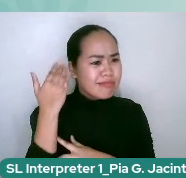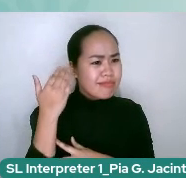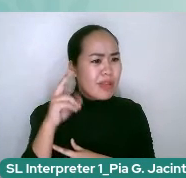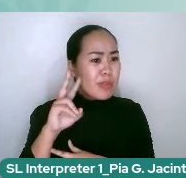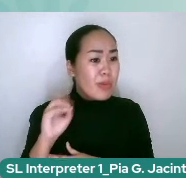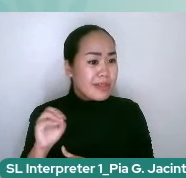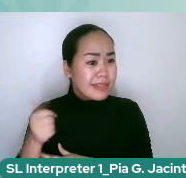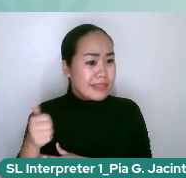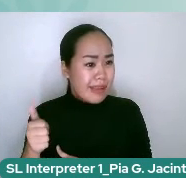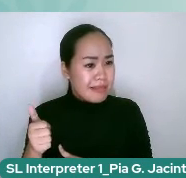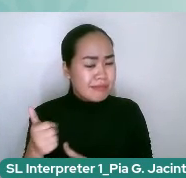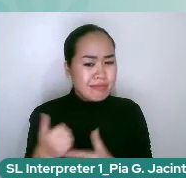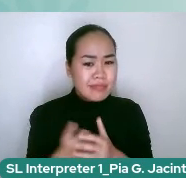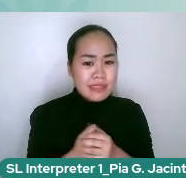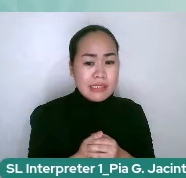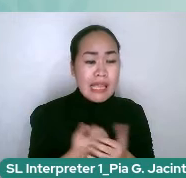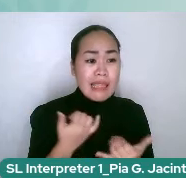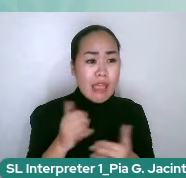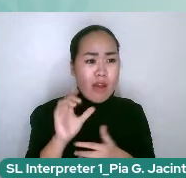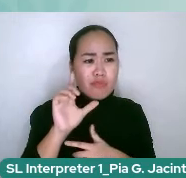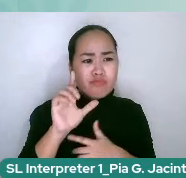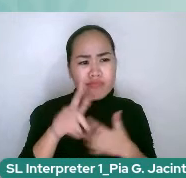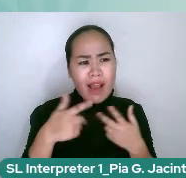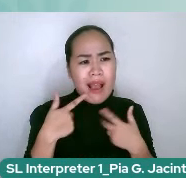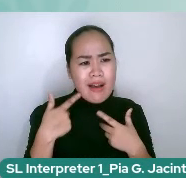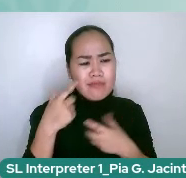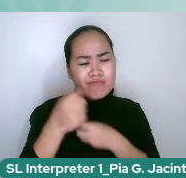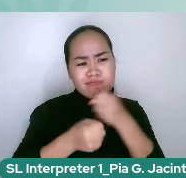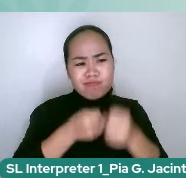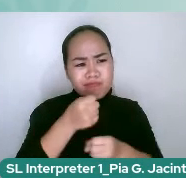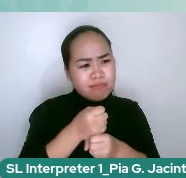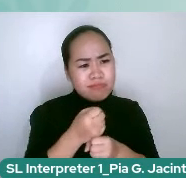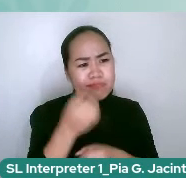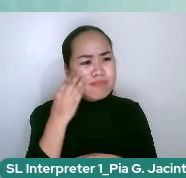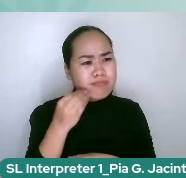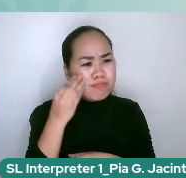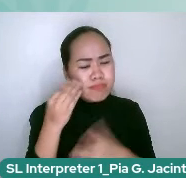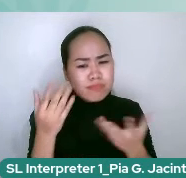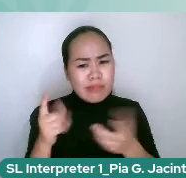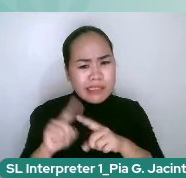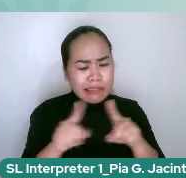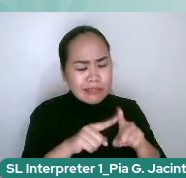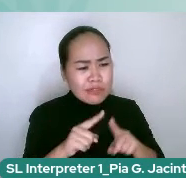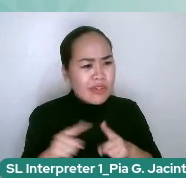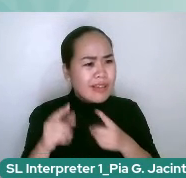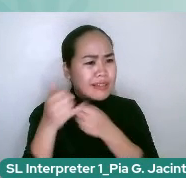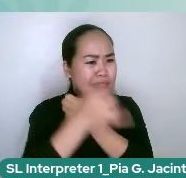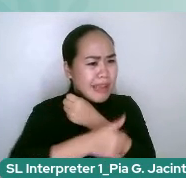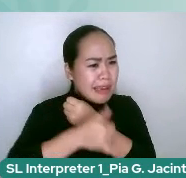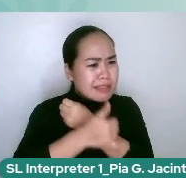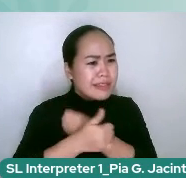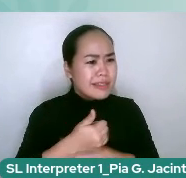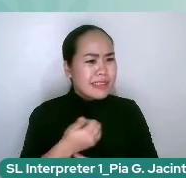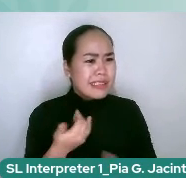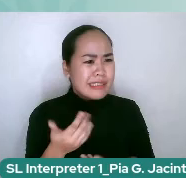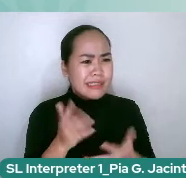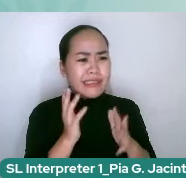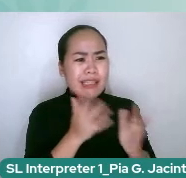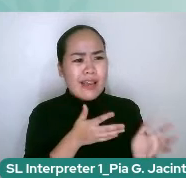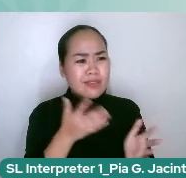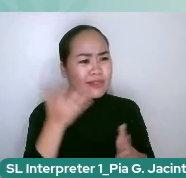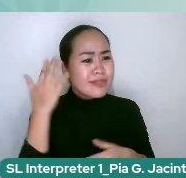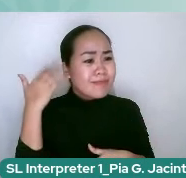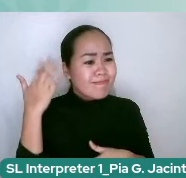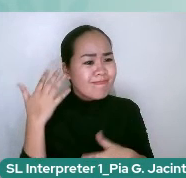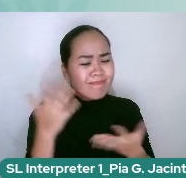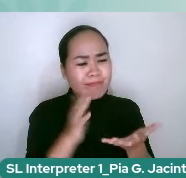Over the last few years, couple of years, just like many of our neighboring countries, we've lagged behind in our school-based program